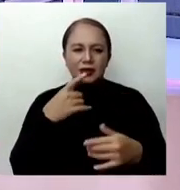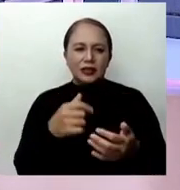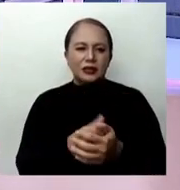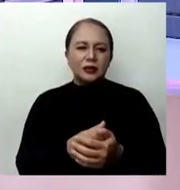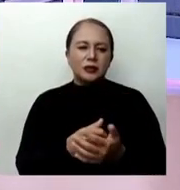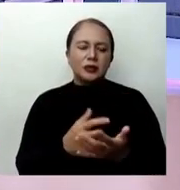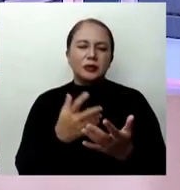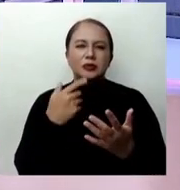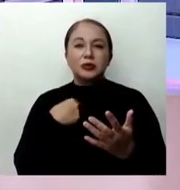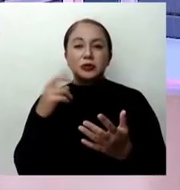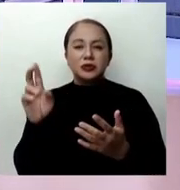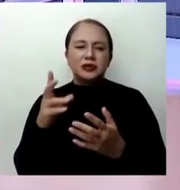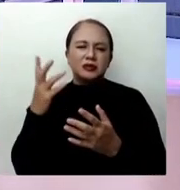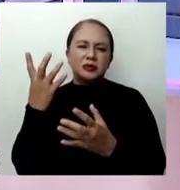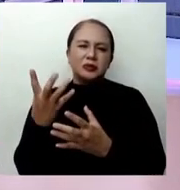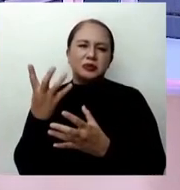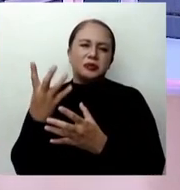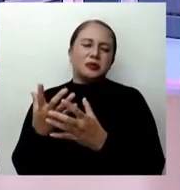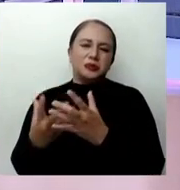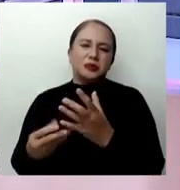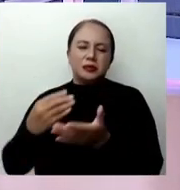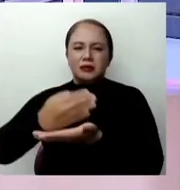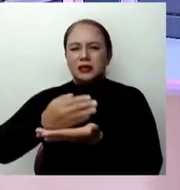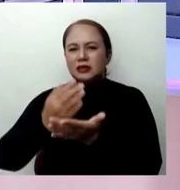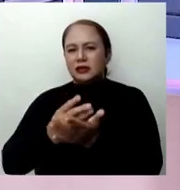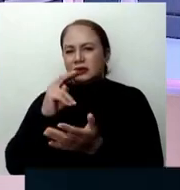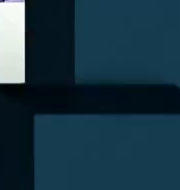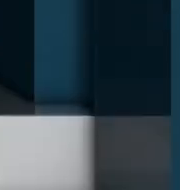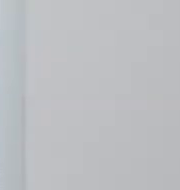on the national budget. Ara Perez has the story.